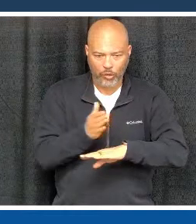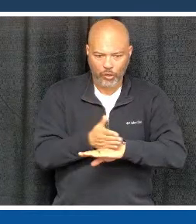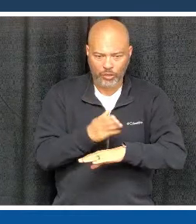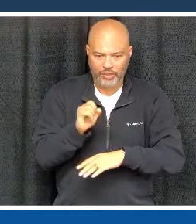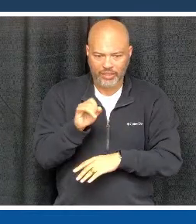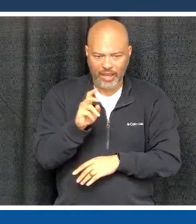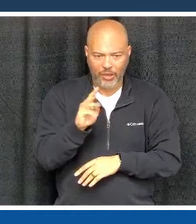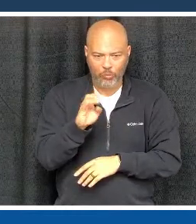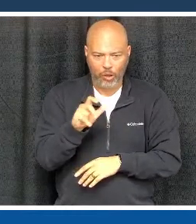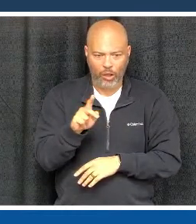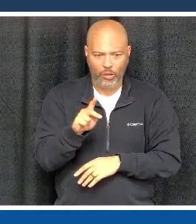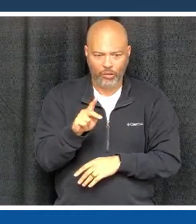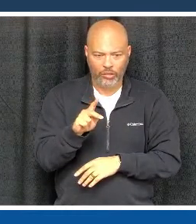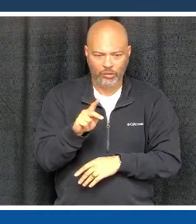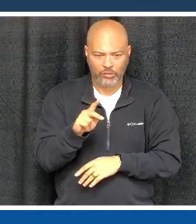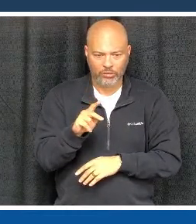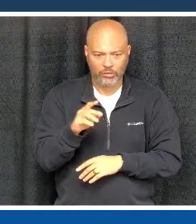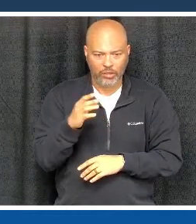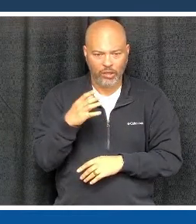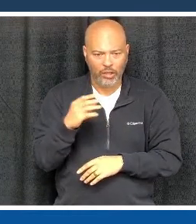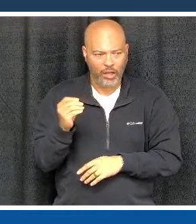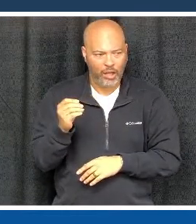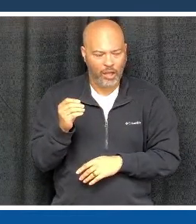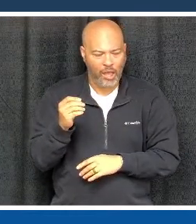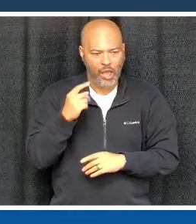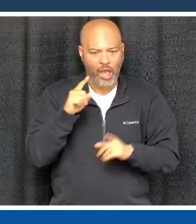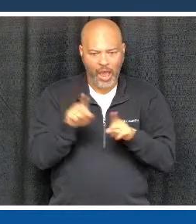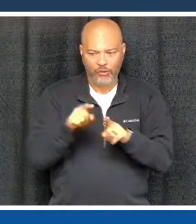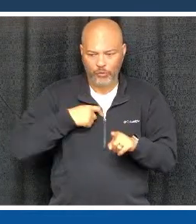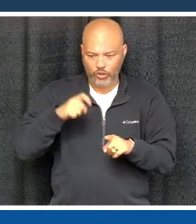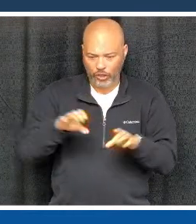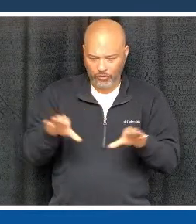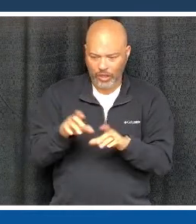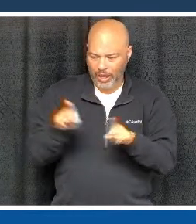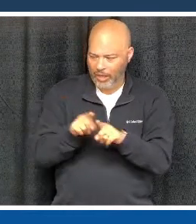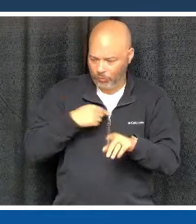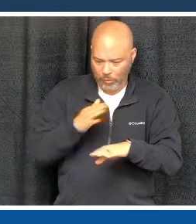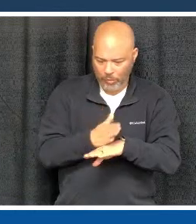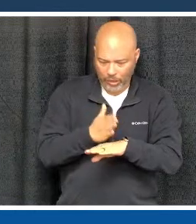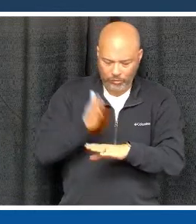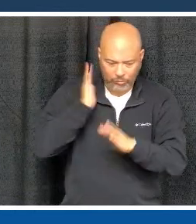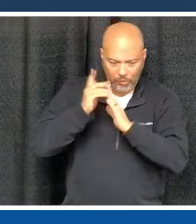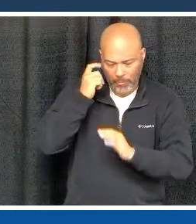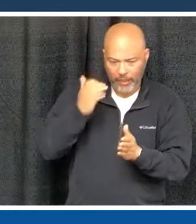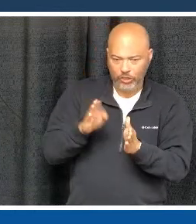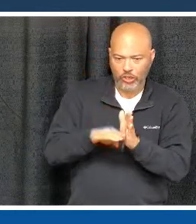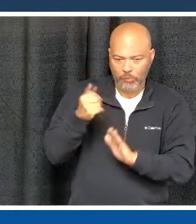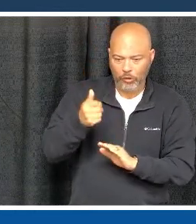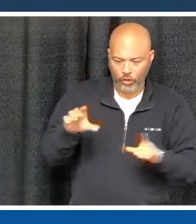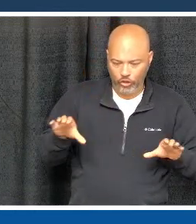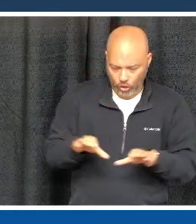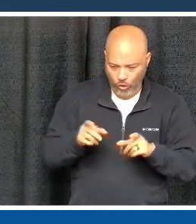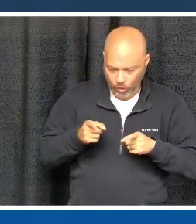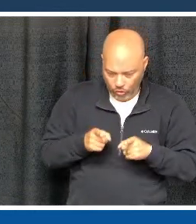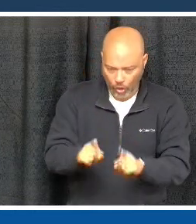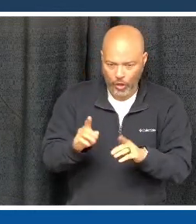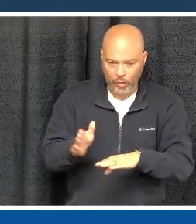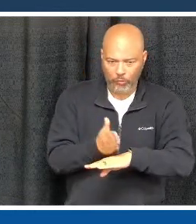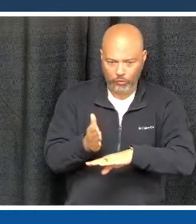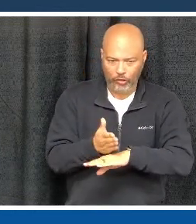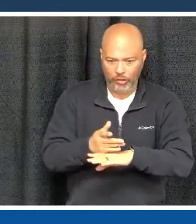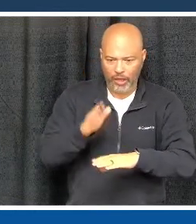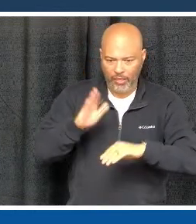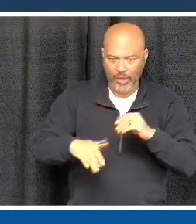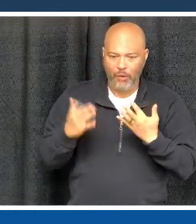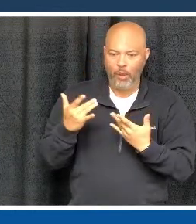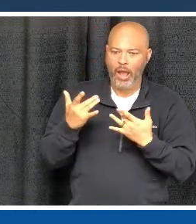of properties that should have been done as we were in construction, because it's cheaper and more efficient to build a sidewalk